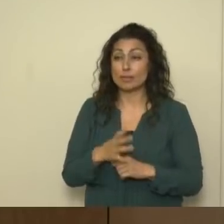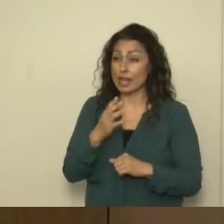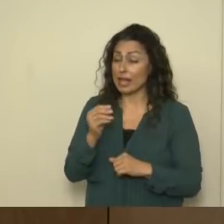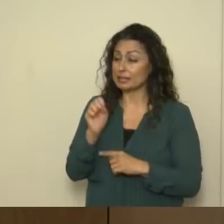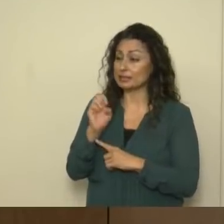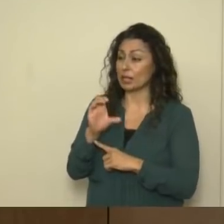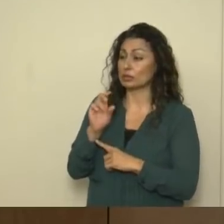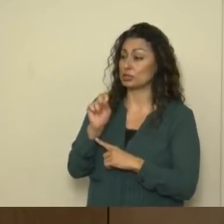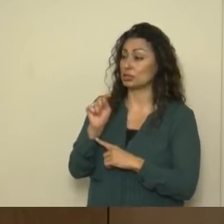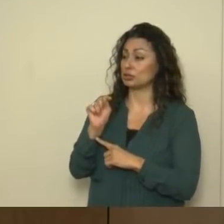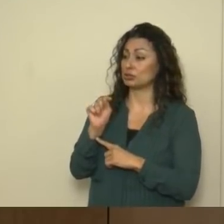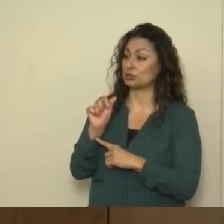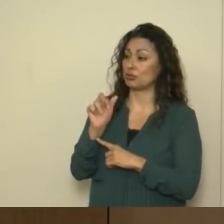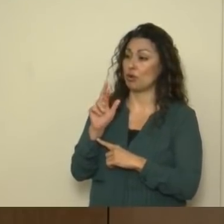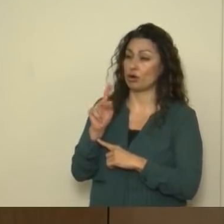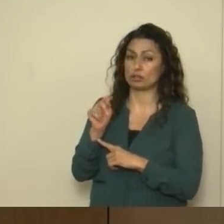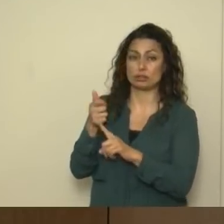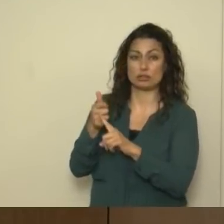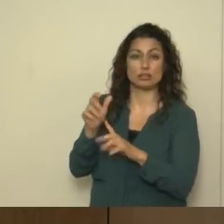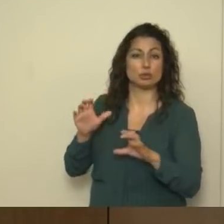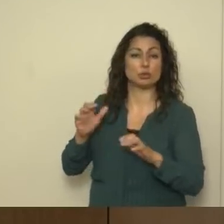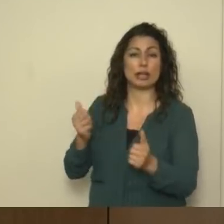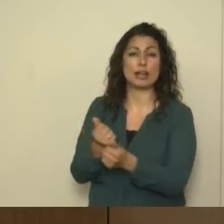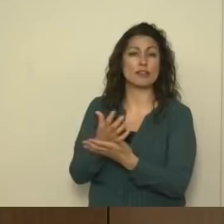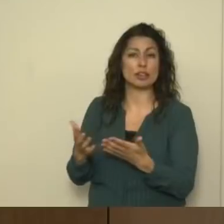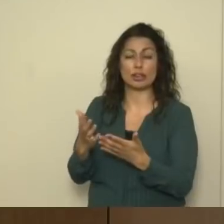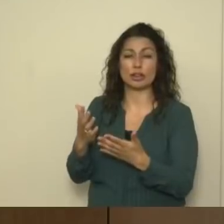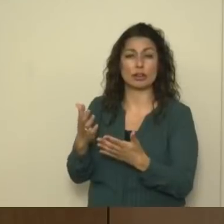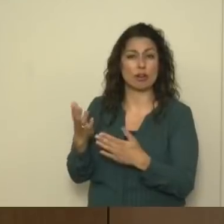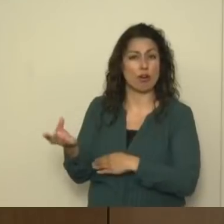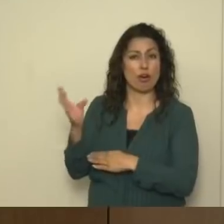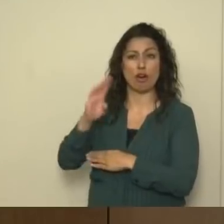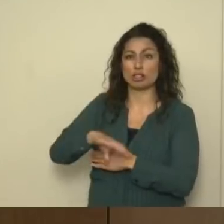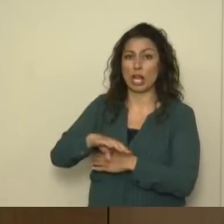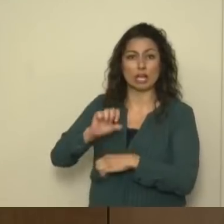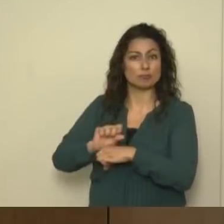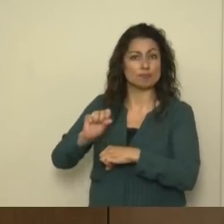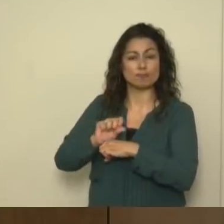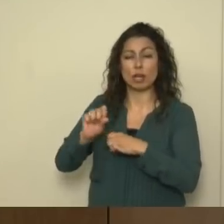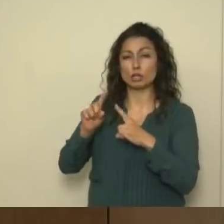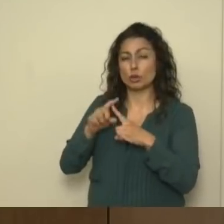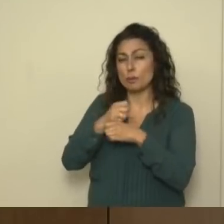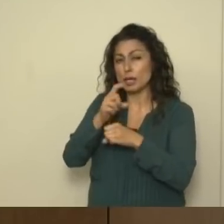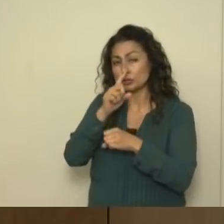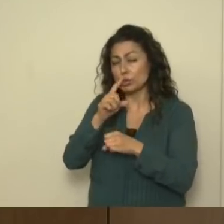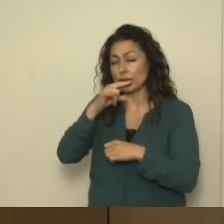Secretary Stewart is doing everything all day long to make sure